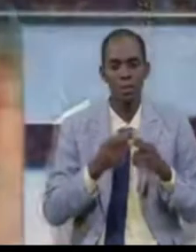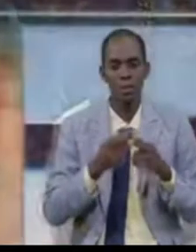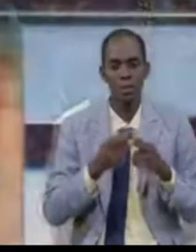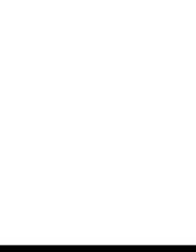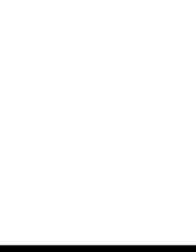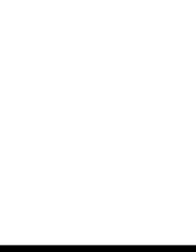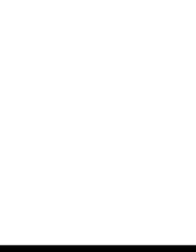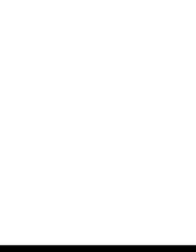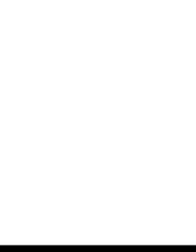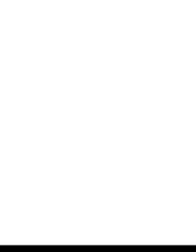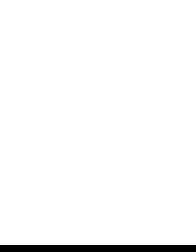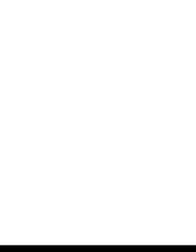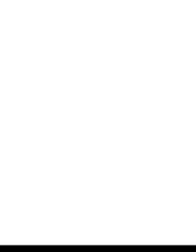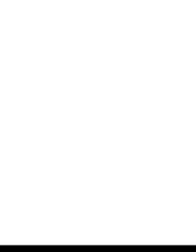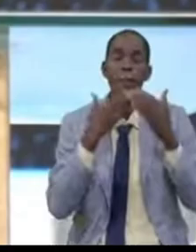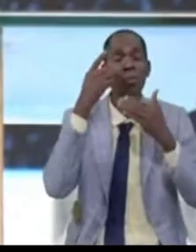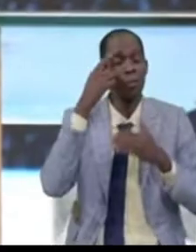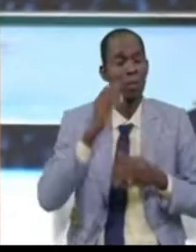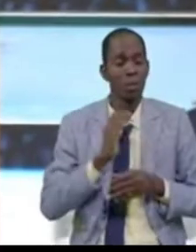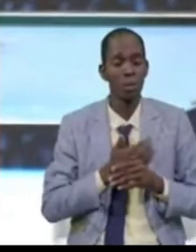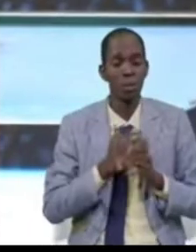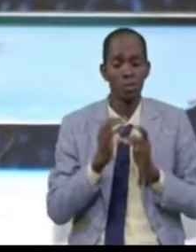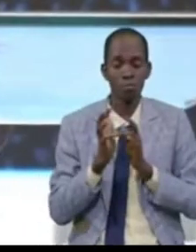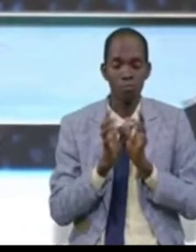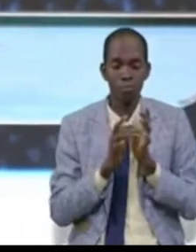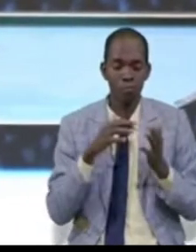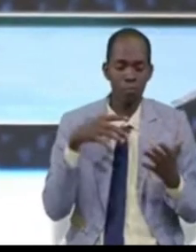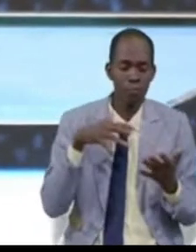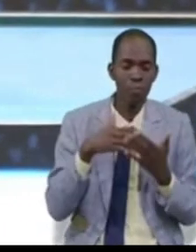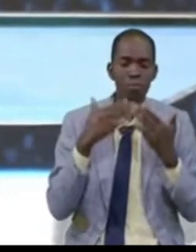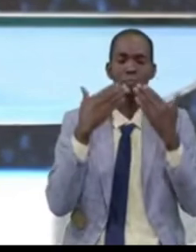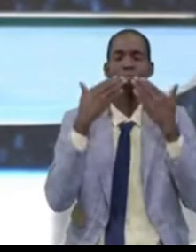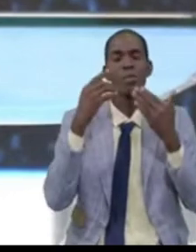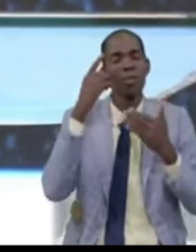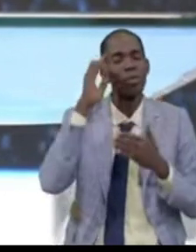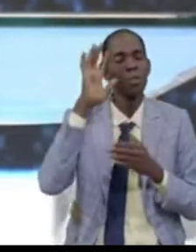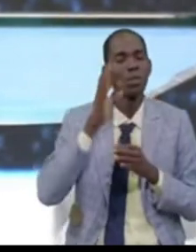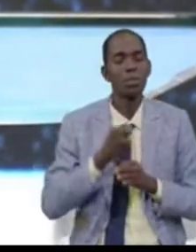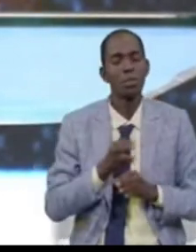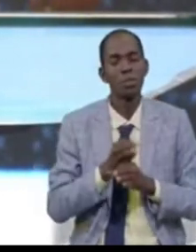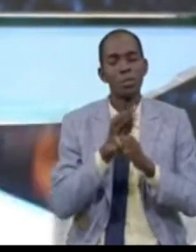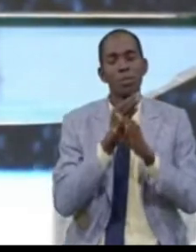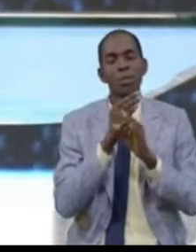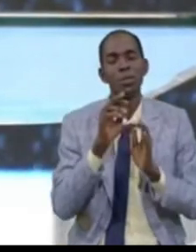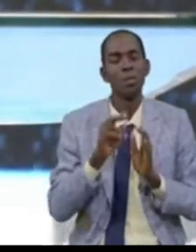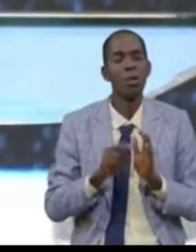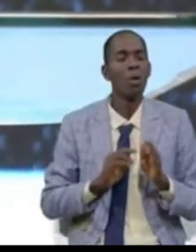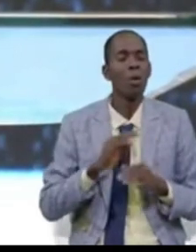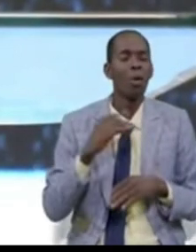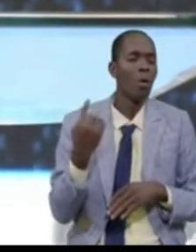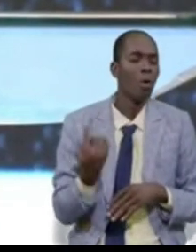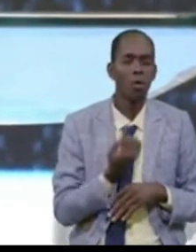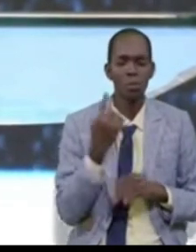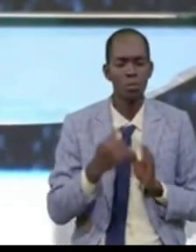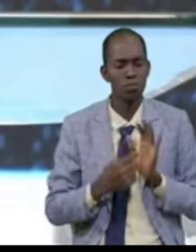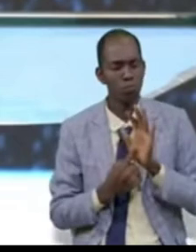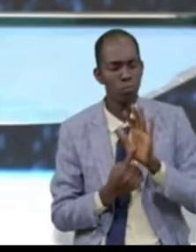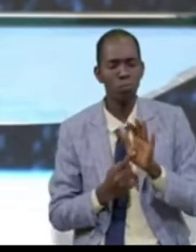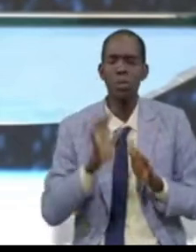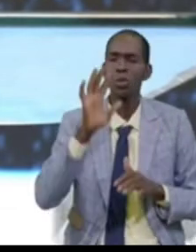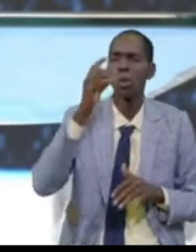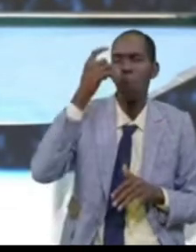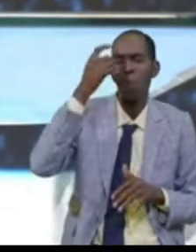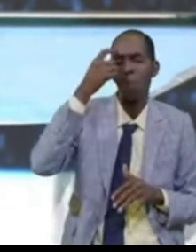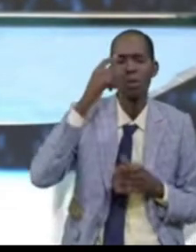we thank you for our Bible study. Thank you for your faithfulness, always revealing your mind to